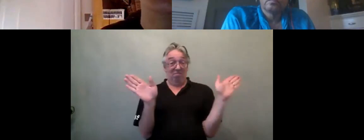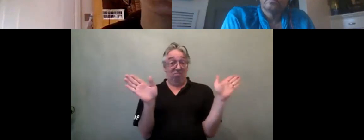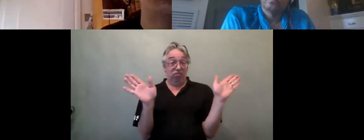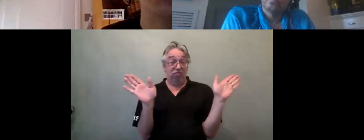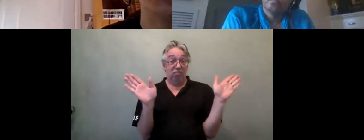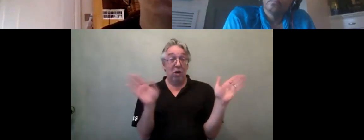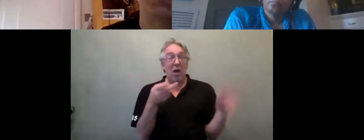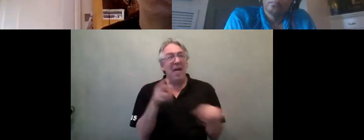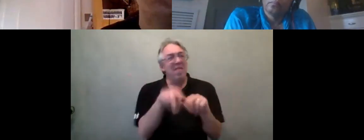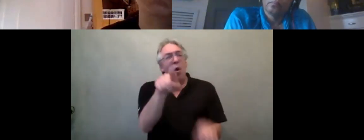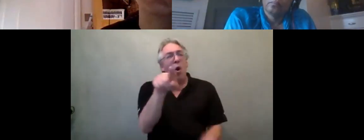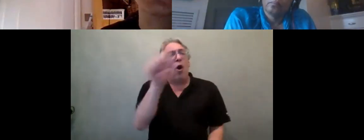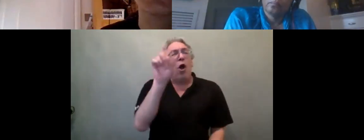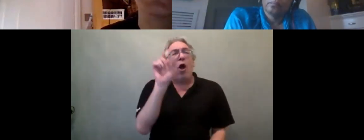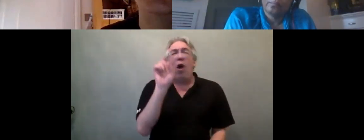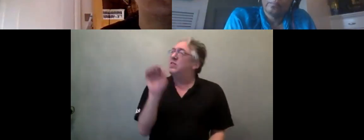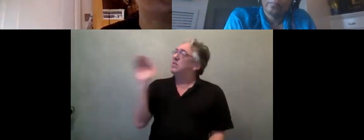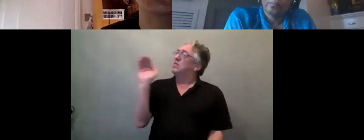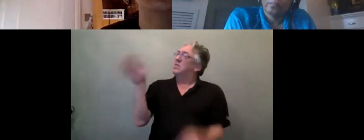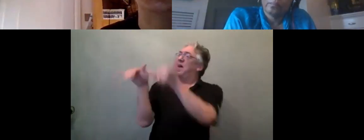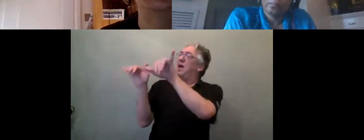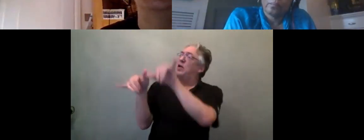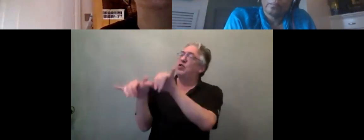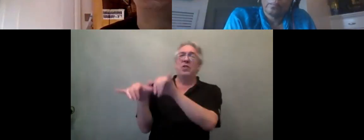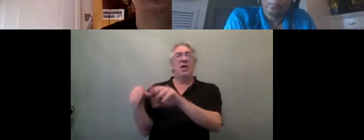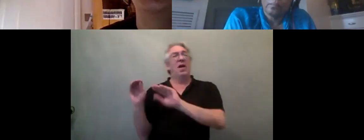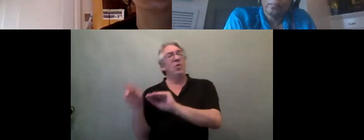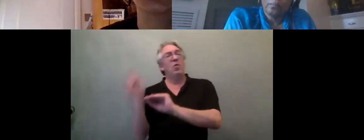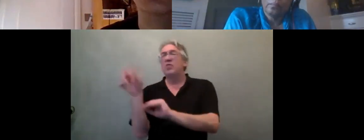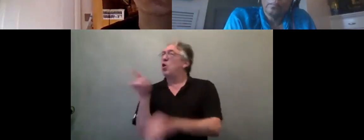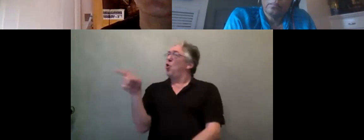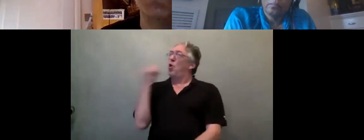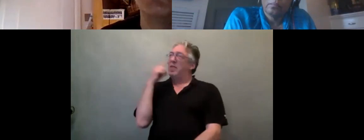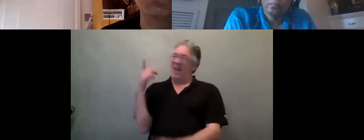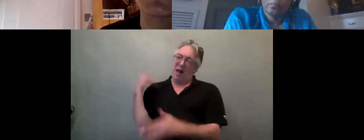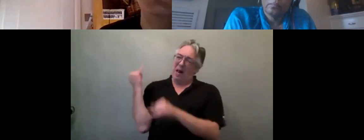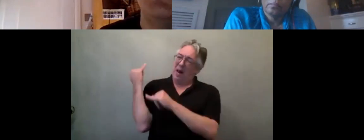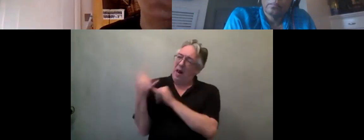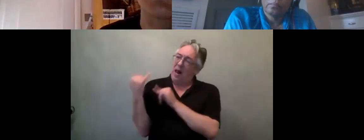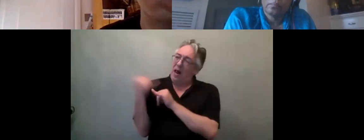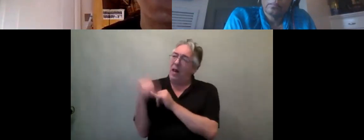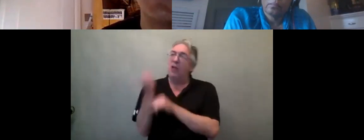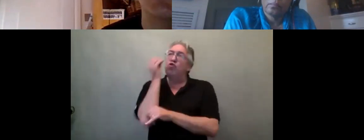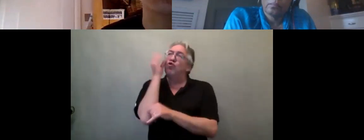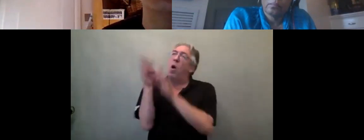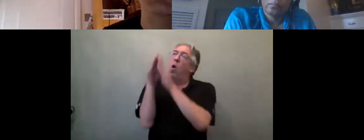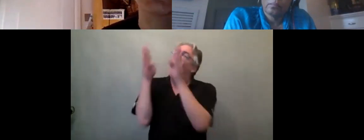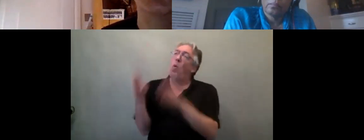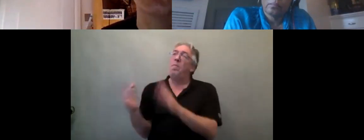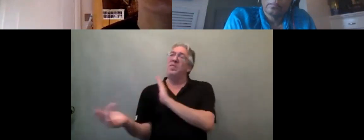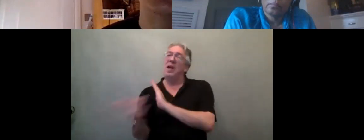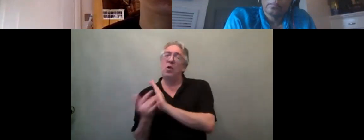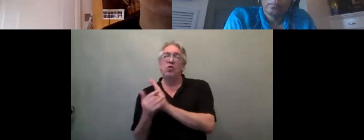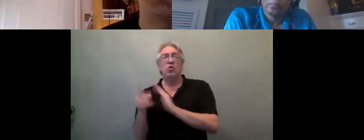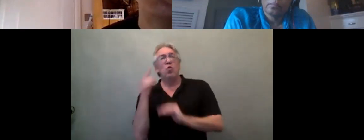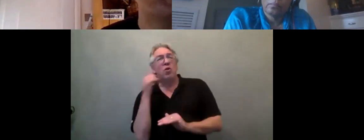what combination of products using the latest connectivity and smart home technology, etc., can you see that that's really